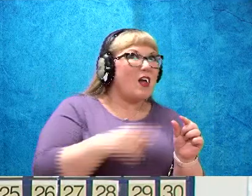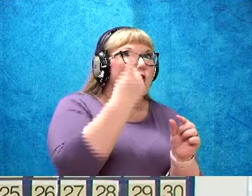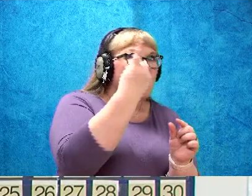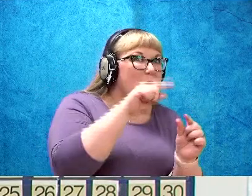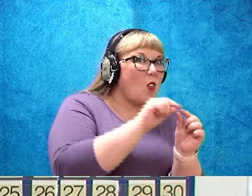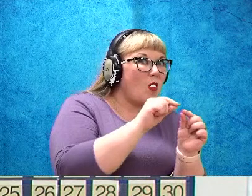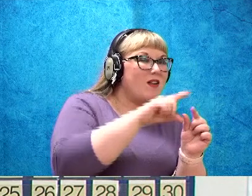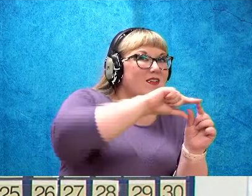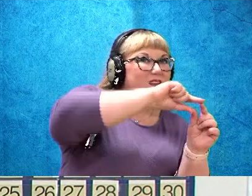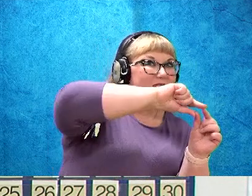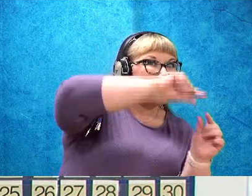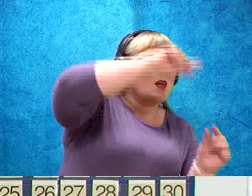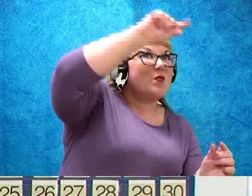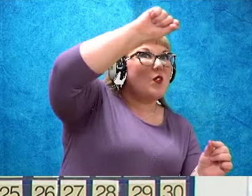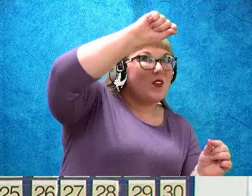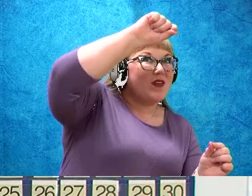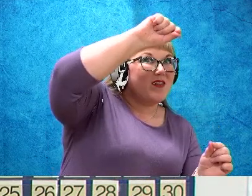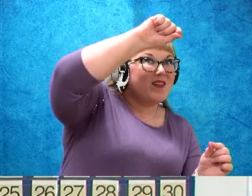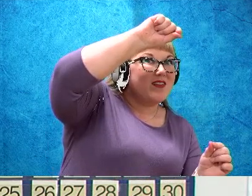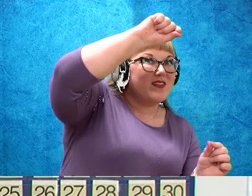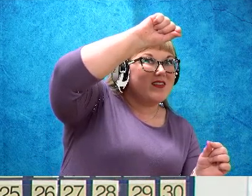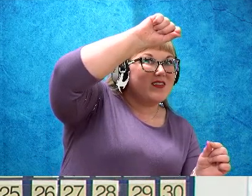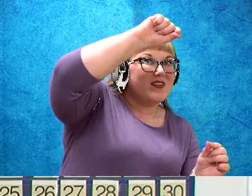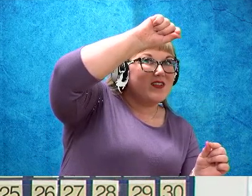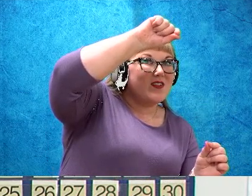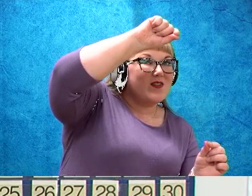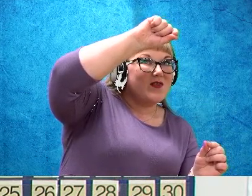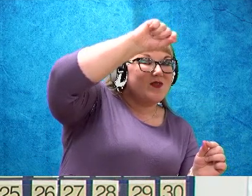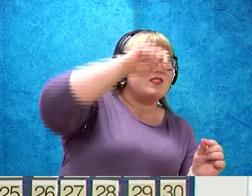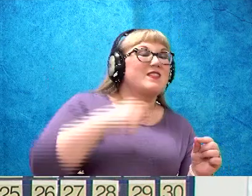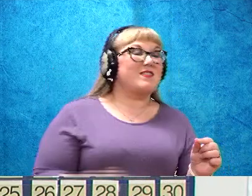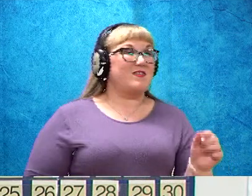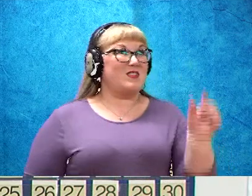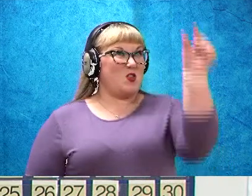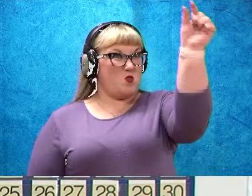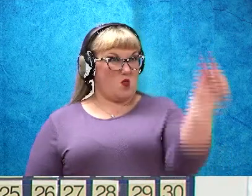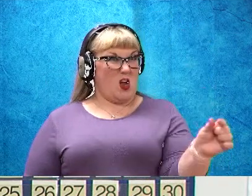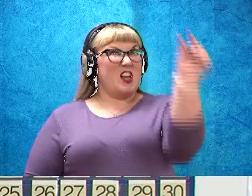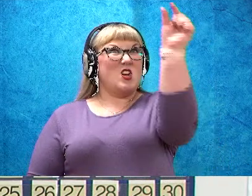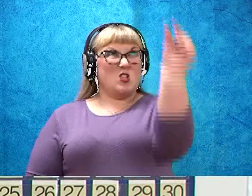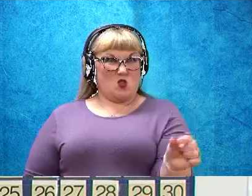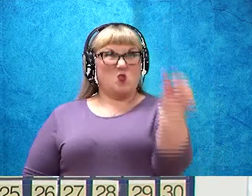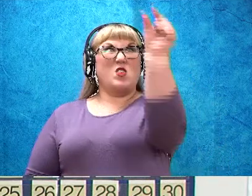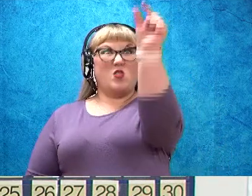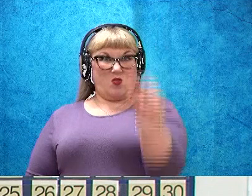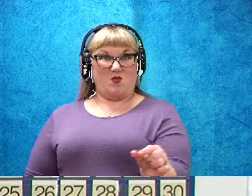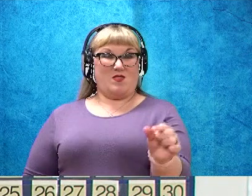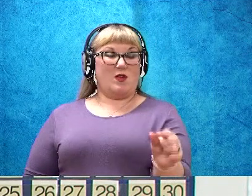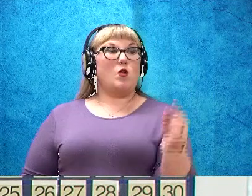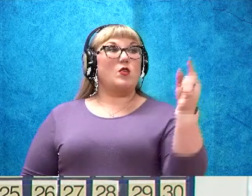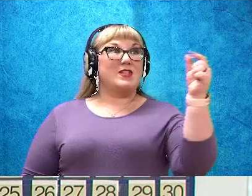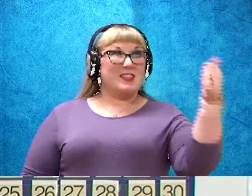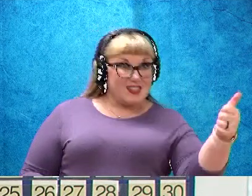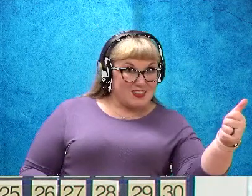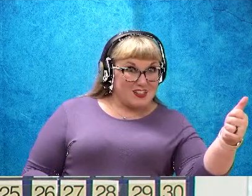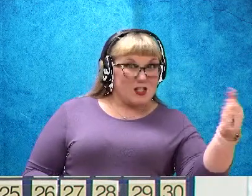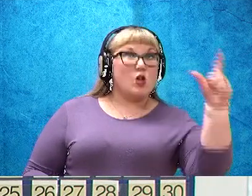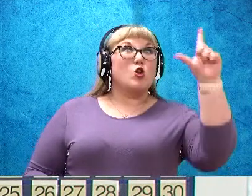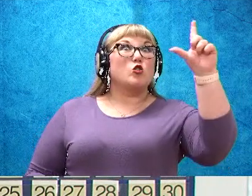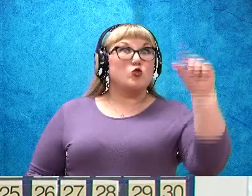adding 1 more rod. So that's, count with me.